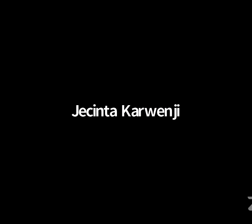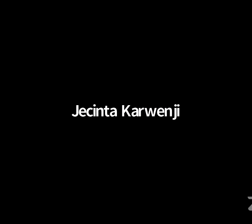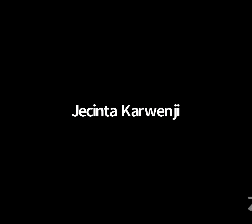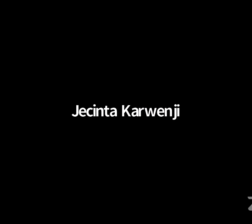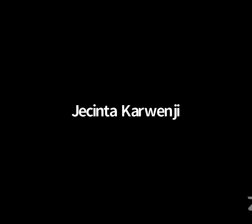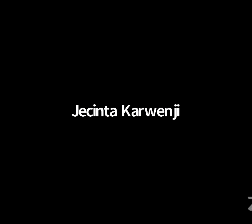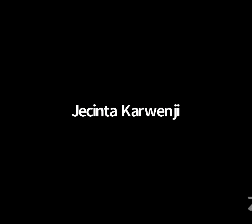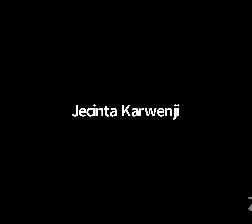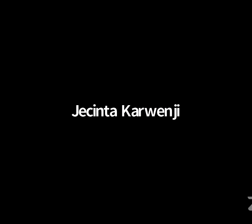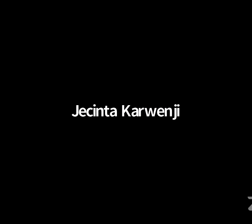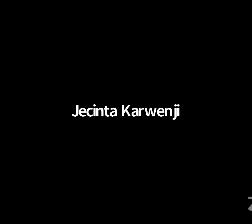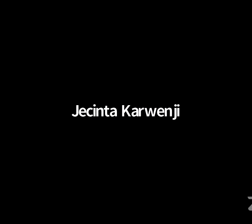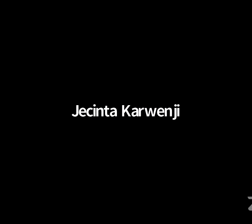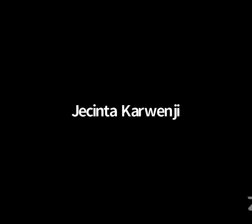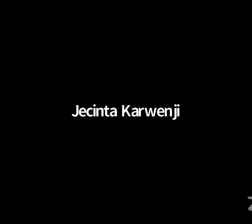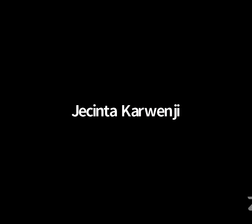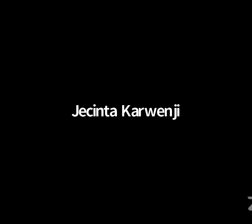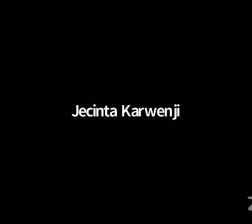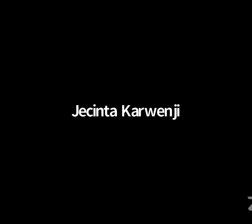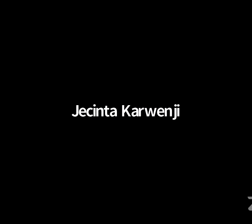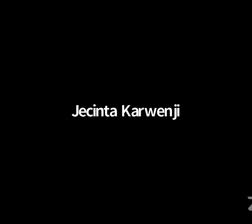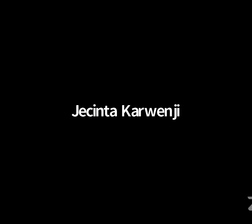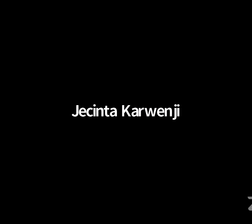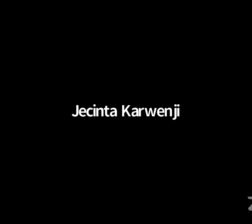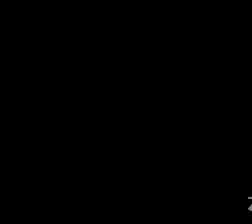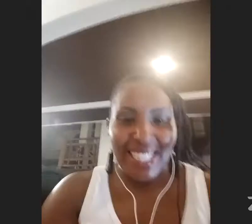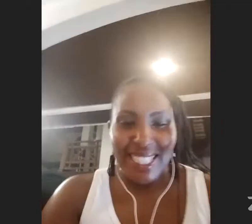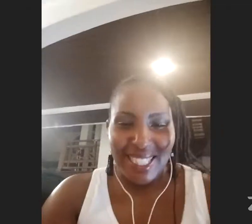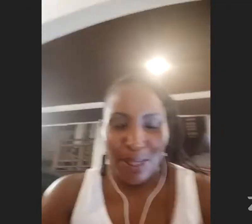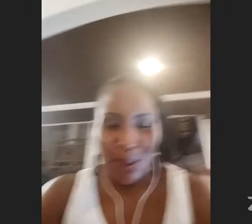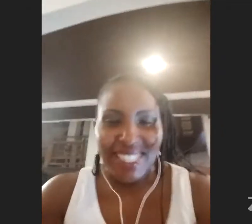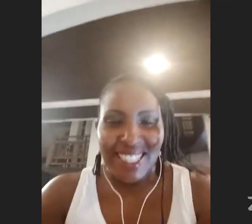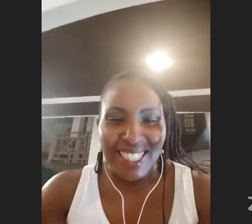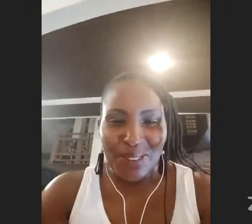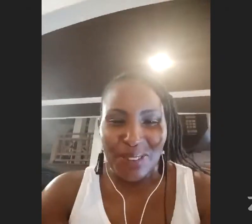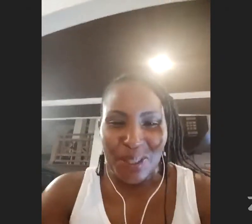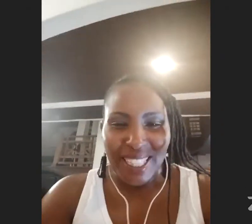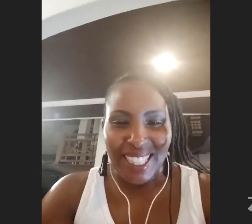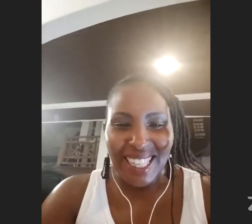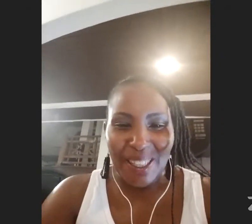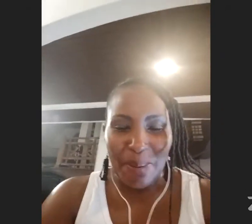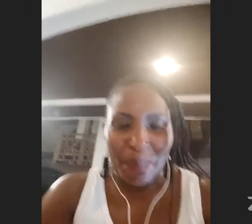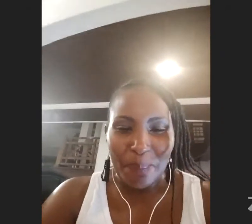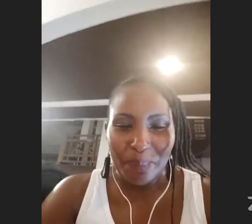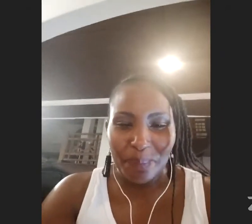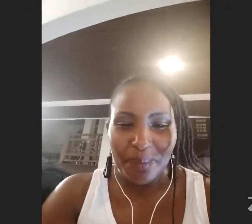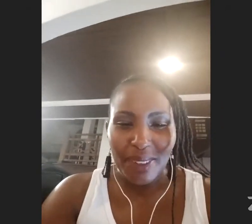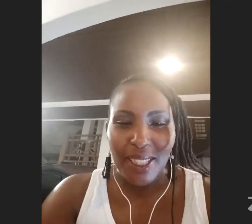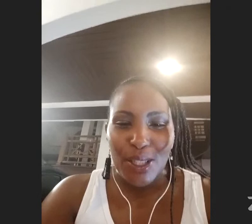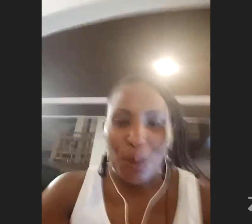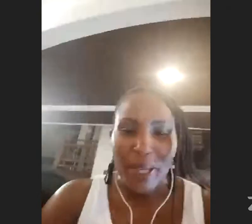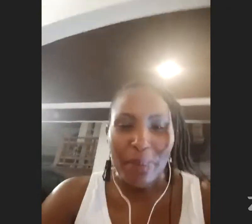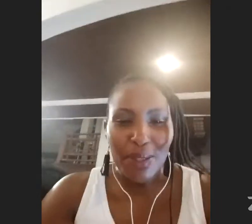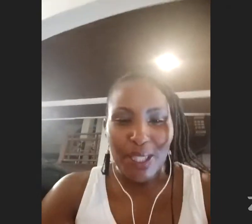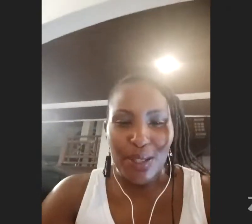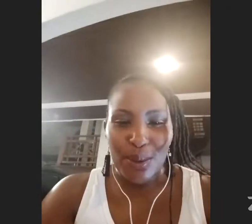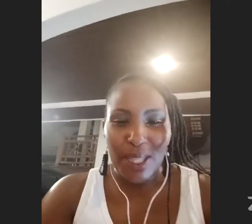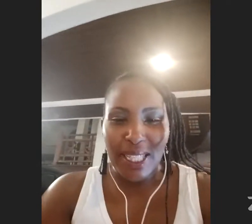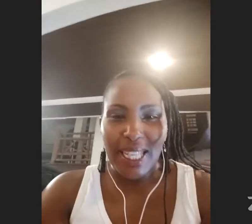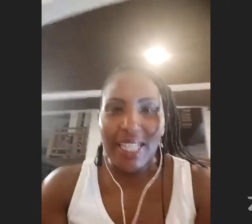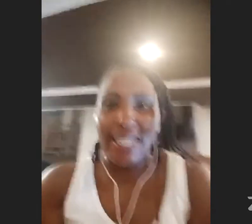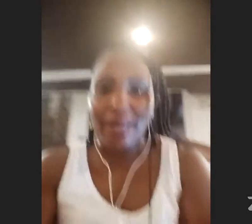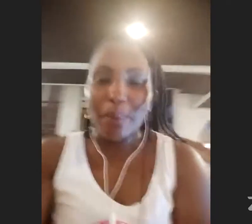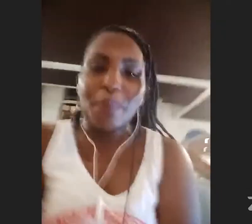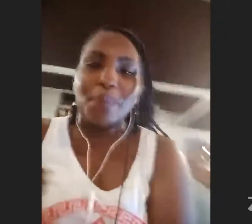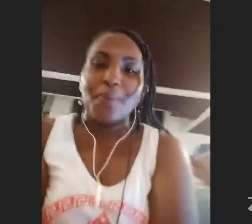as well. Okay, so I'm back. Yes, so let us start off this one. So my name is Grace